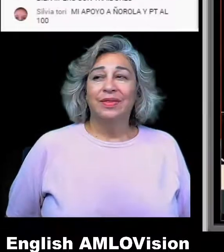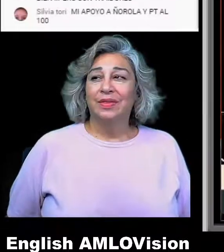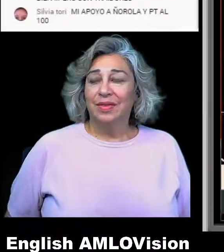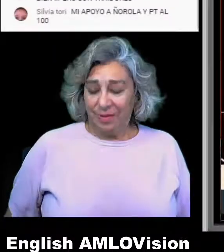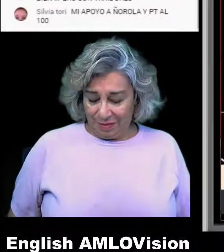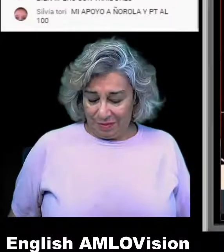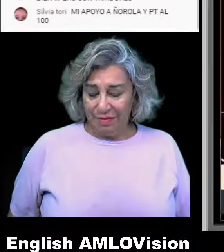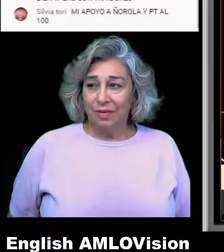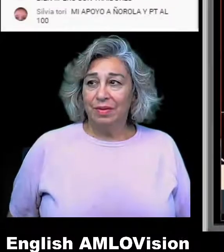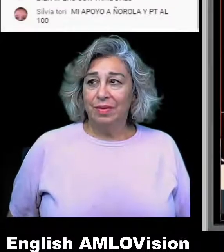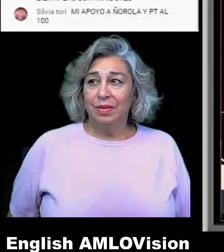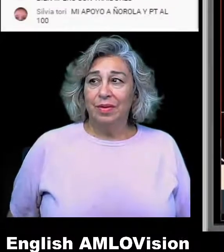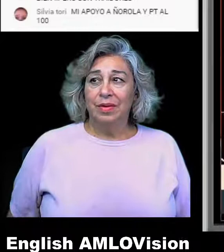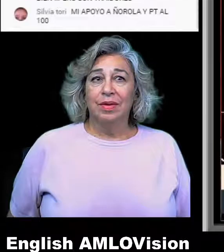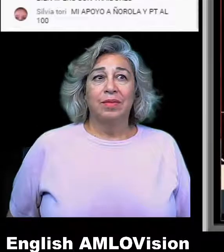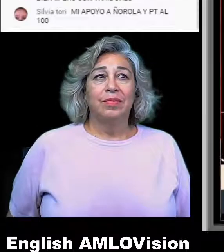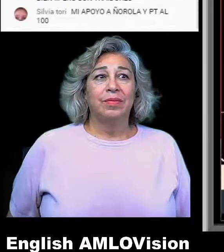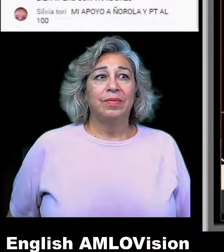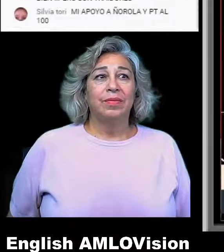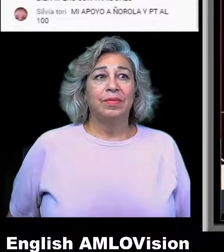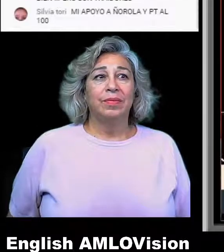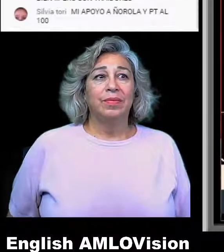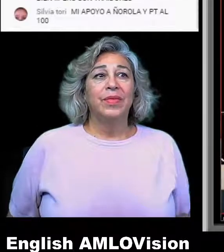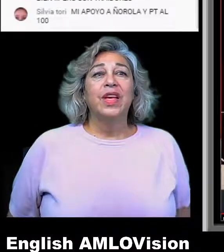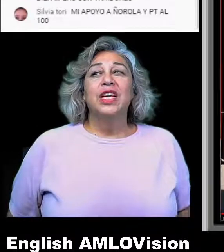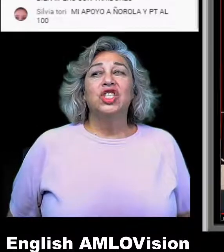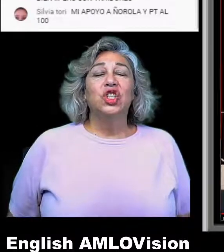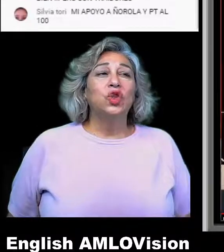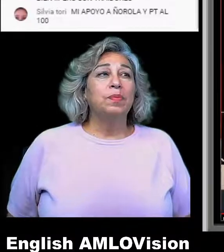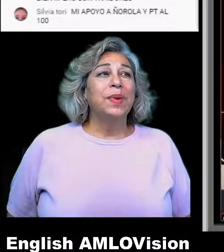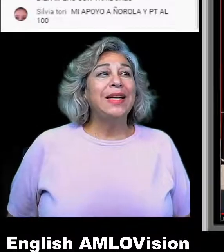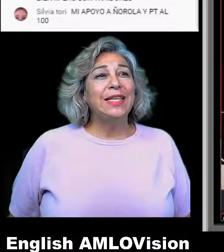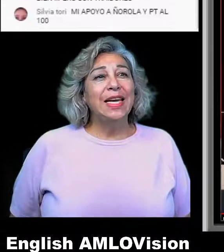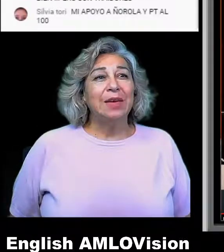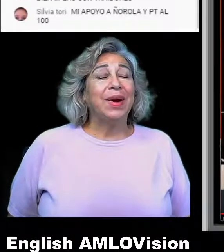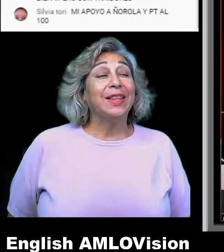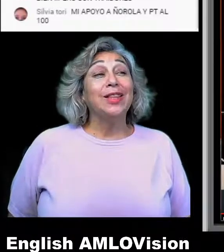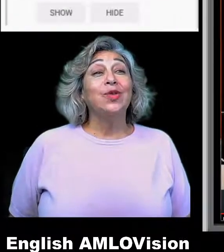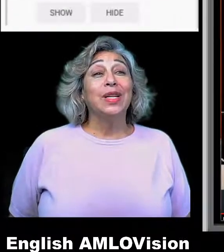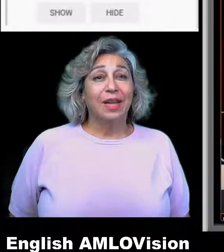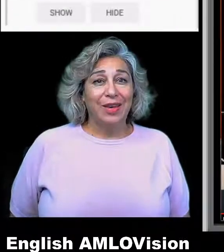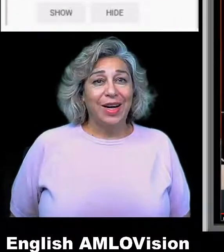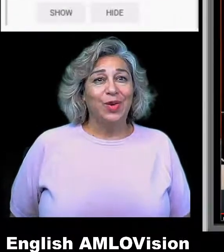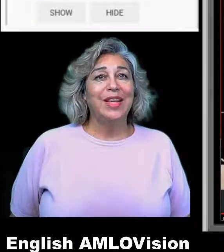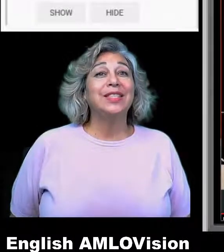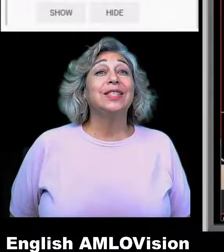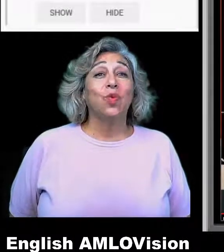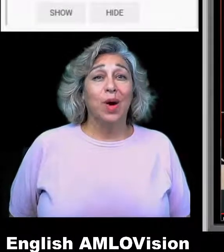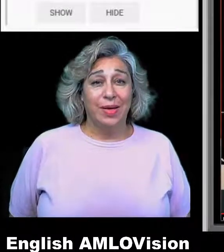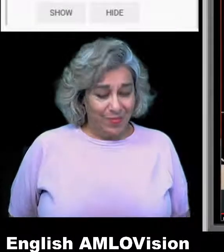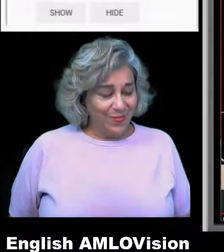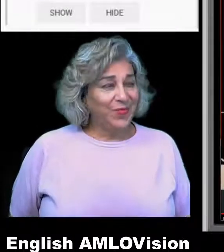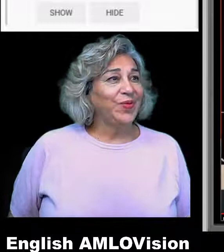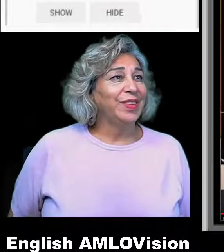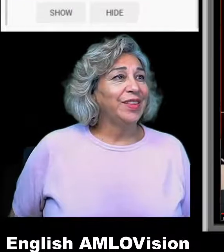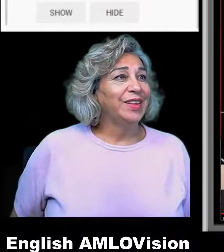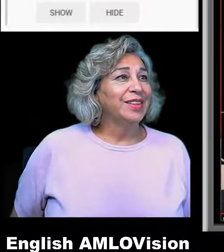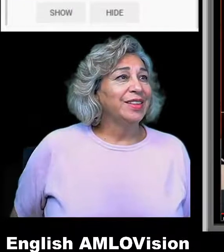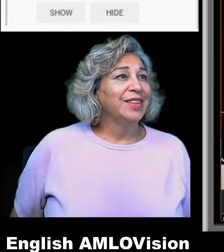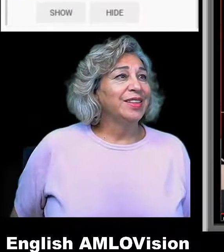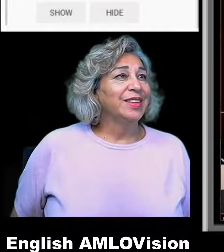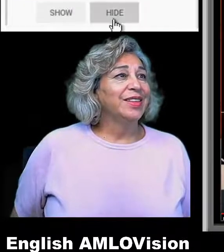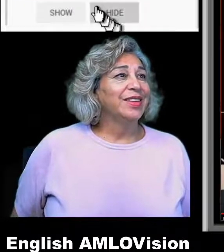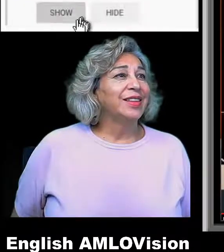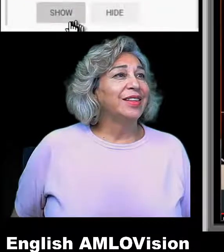gracias al esfuerzo que hemos hecho desde el Partido del Trabajo, So the PT, Partido del Trabajo, that's the one.